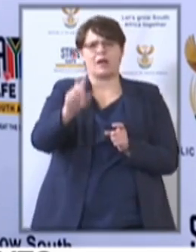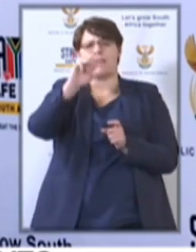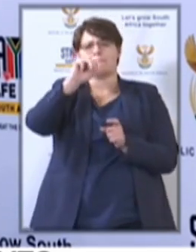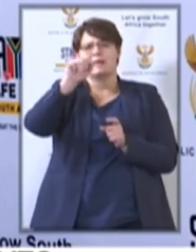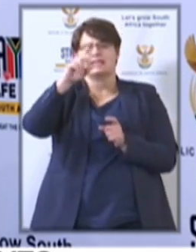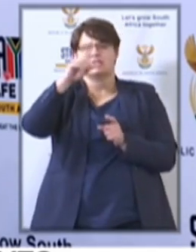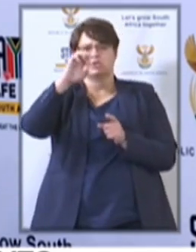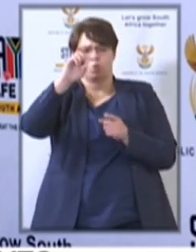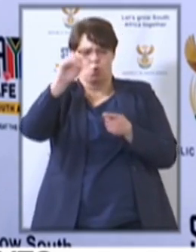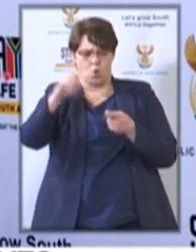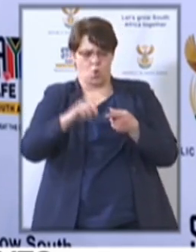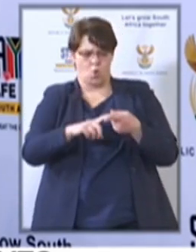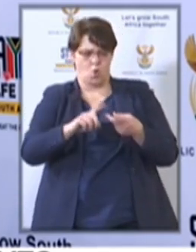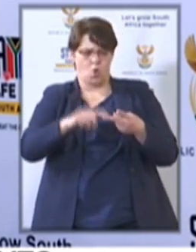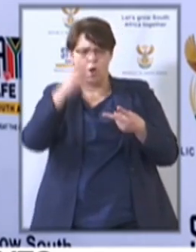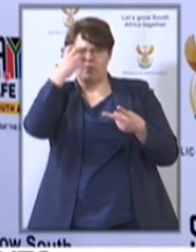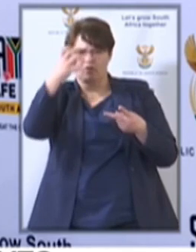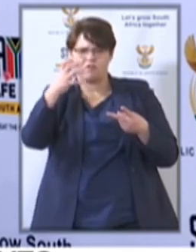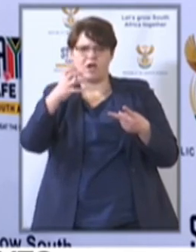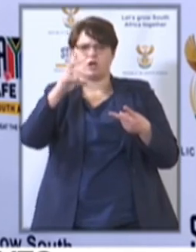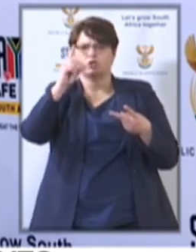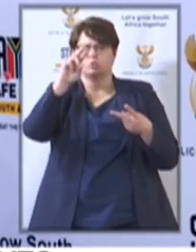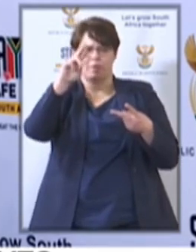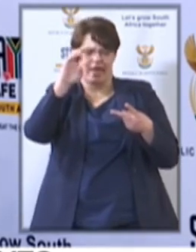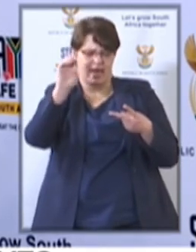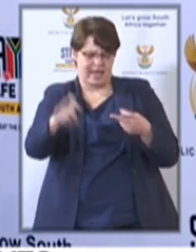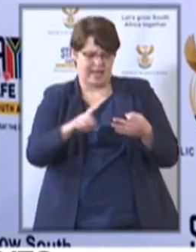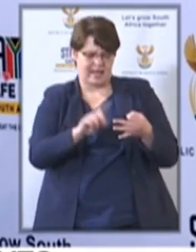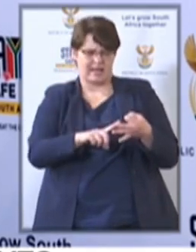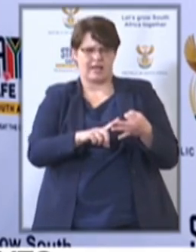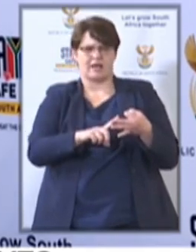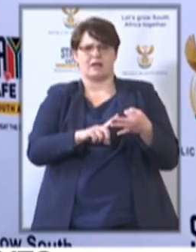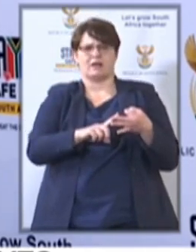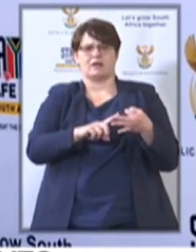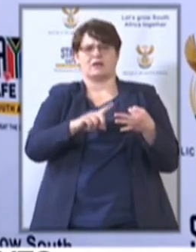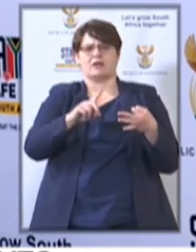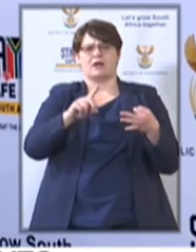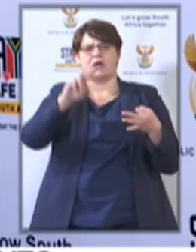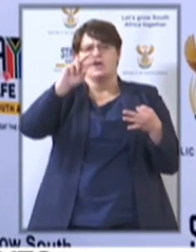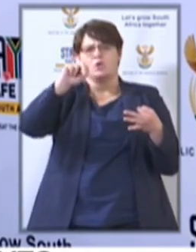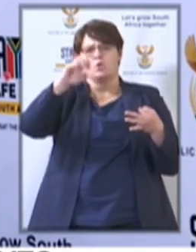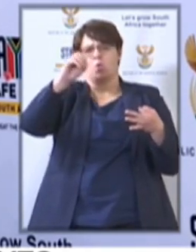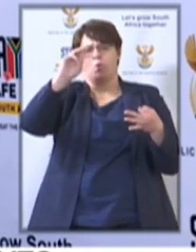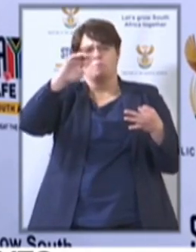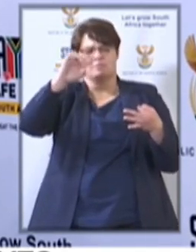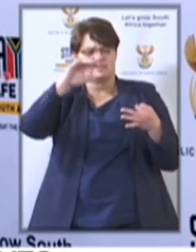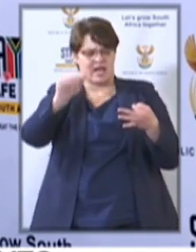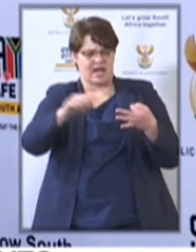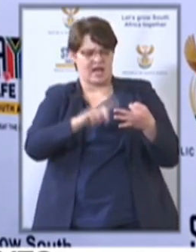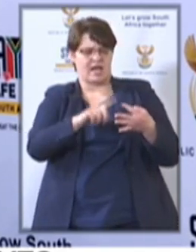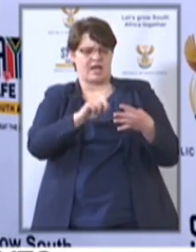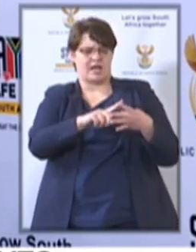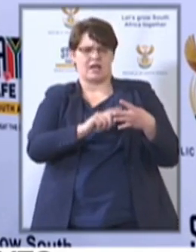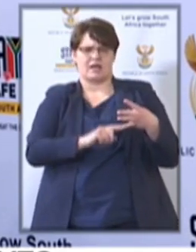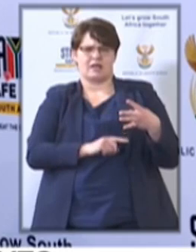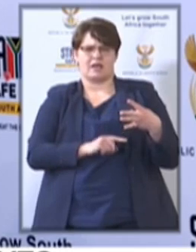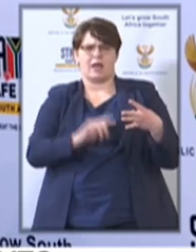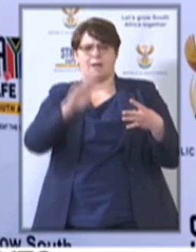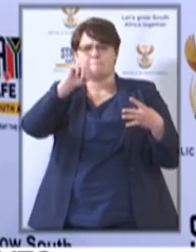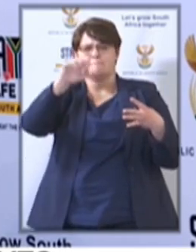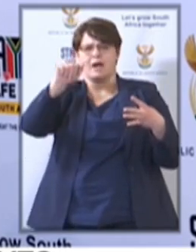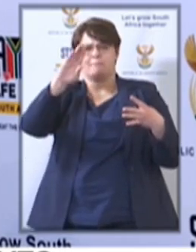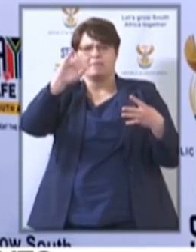Matiso, Professor Pamela Dube, Ms. Nomzamo Mazia, and Mr. Baxolile